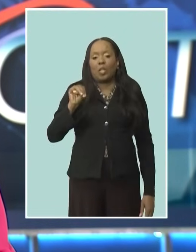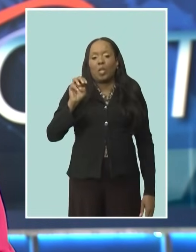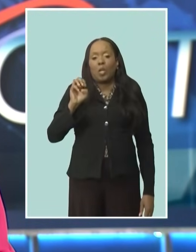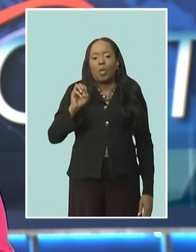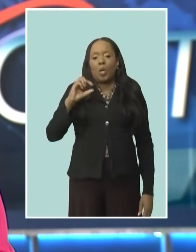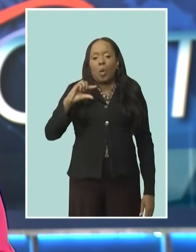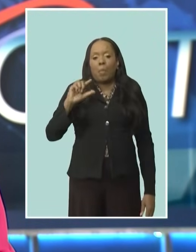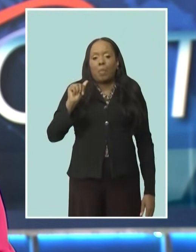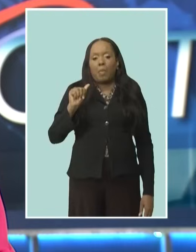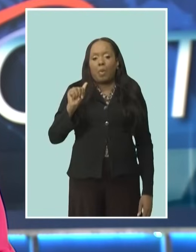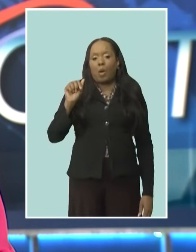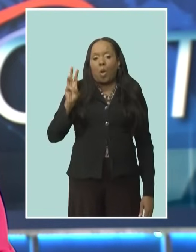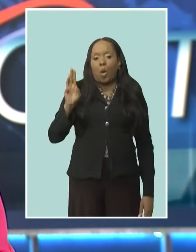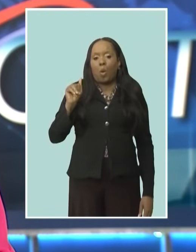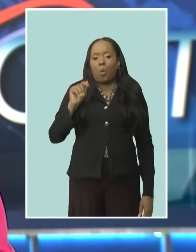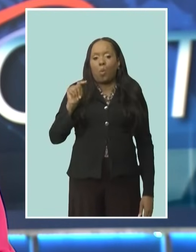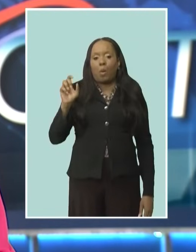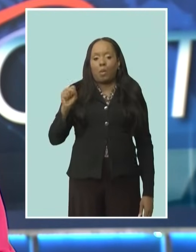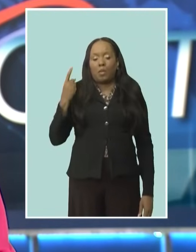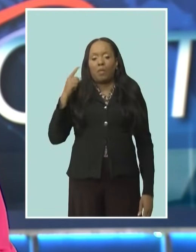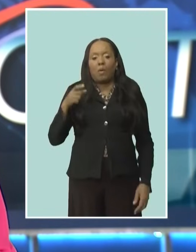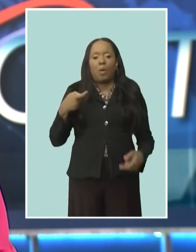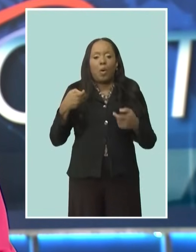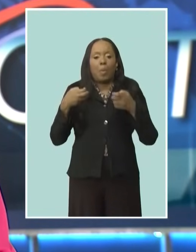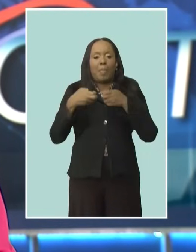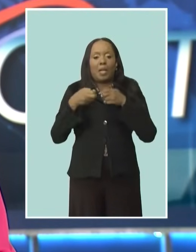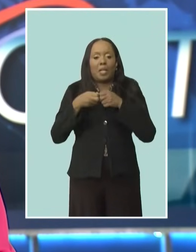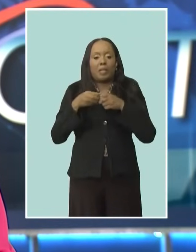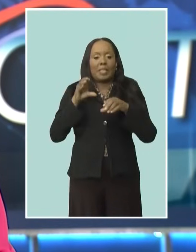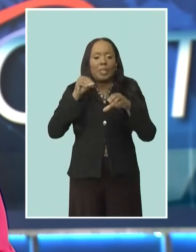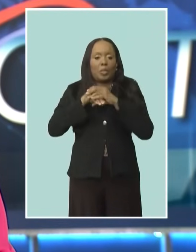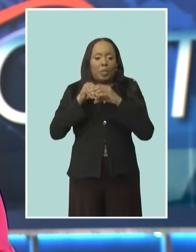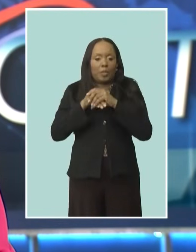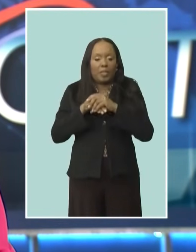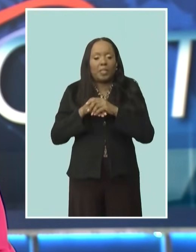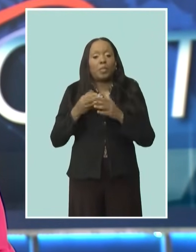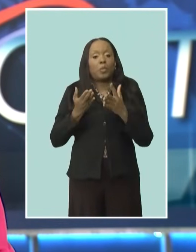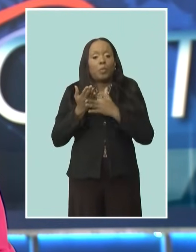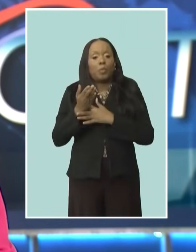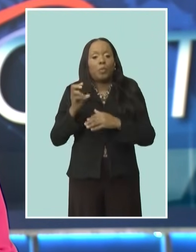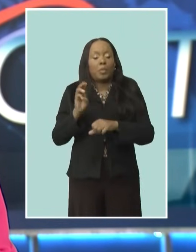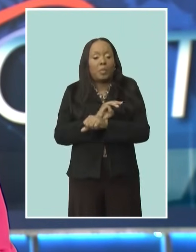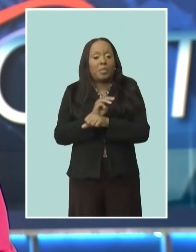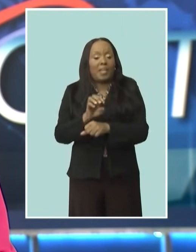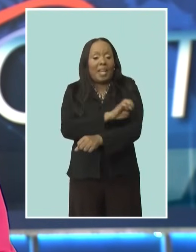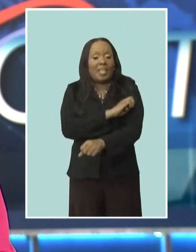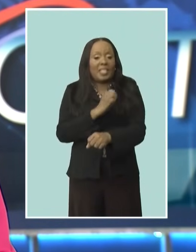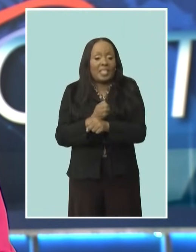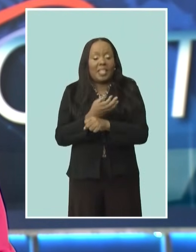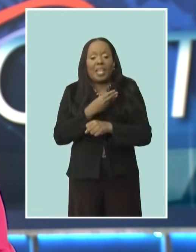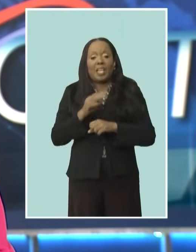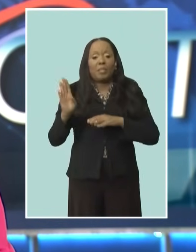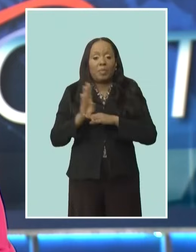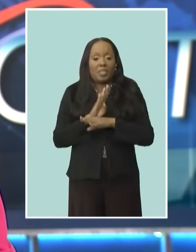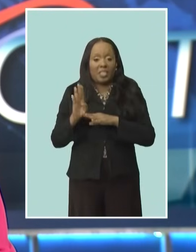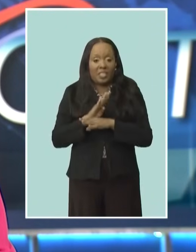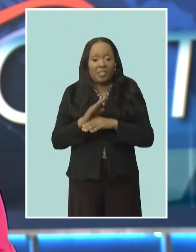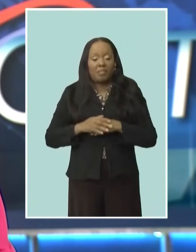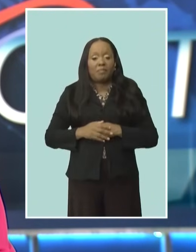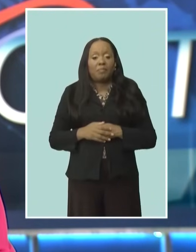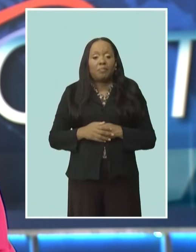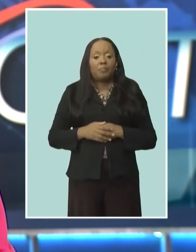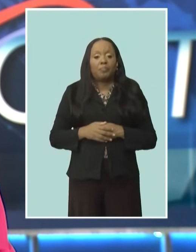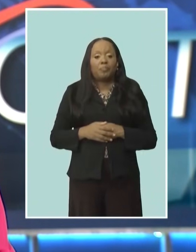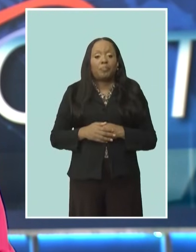of battery energy storage put out for tender by the Ministry of Energy and Business. The revelation came during a media conference